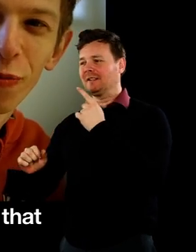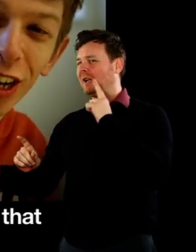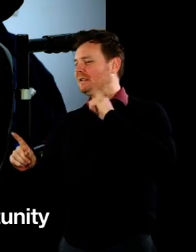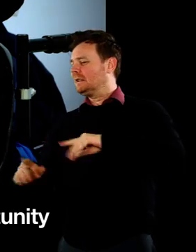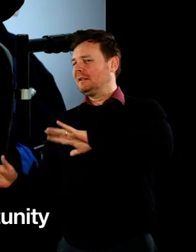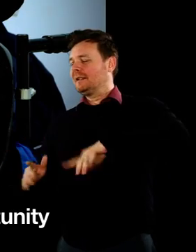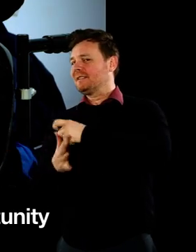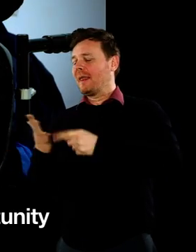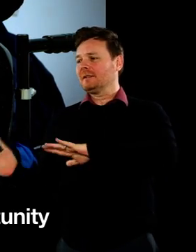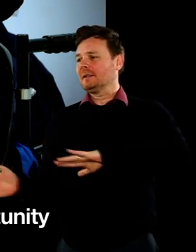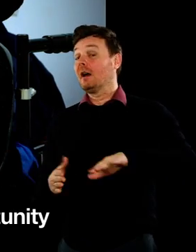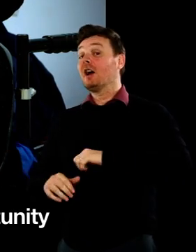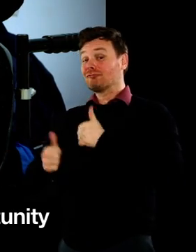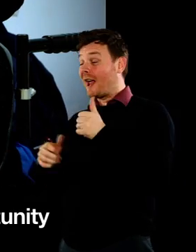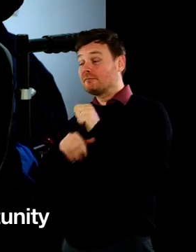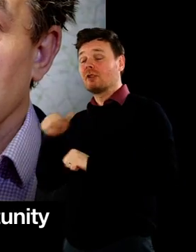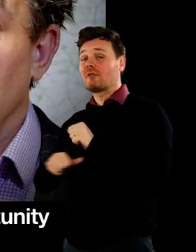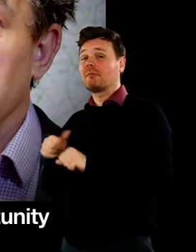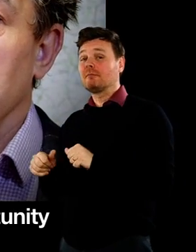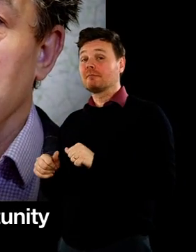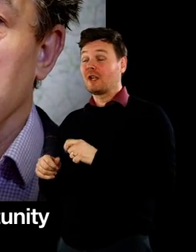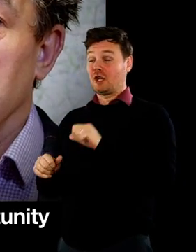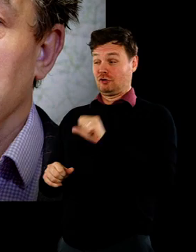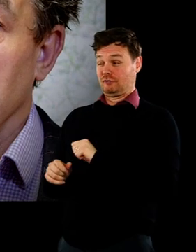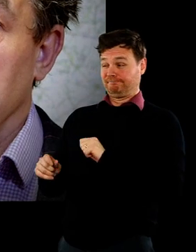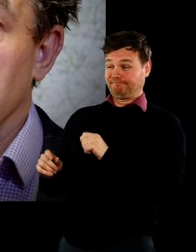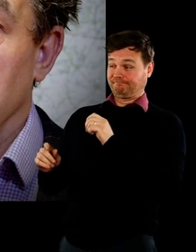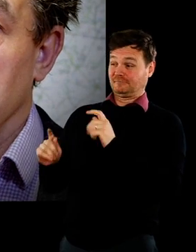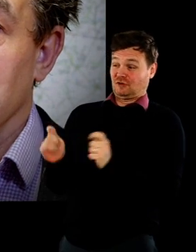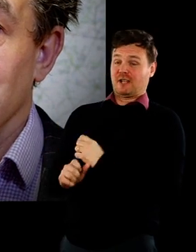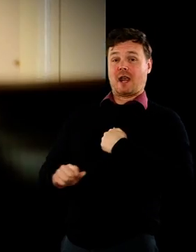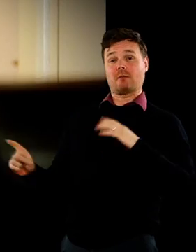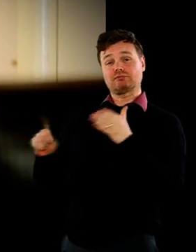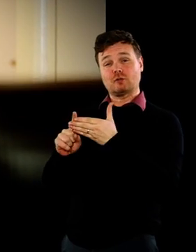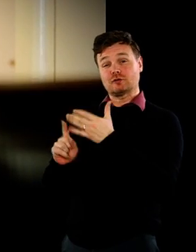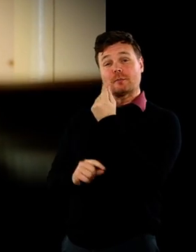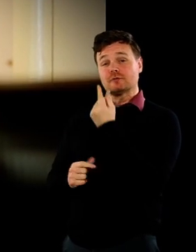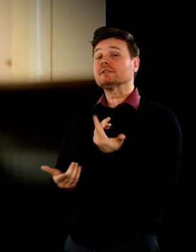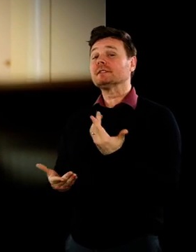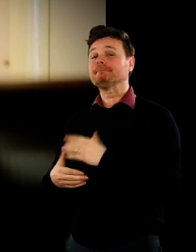programme that could see our approach to opportunity completely change.